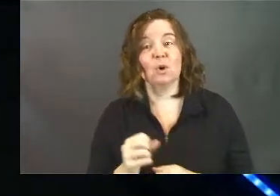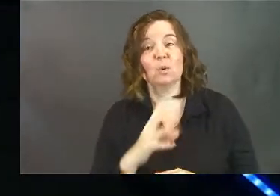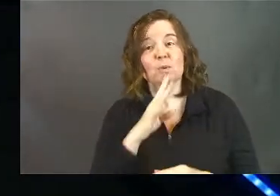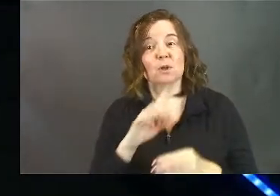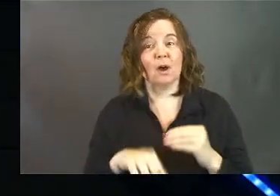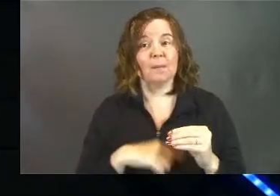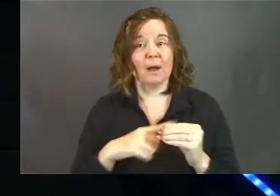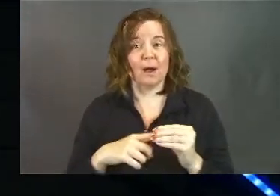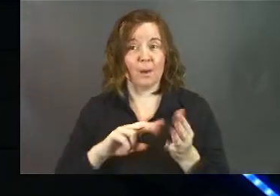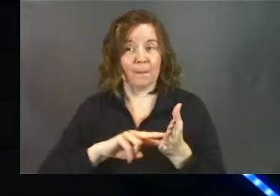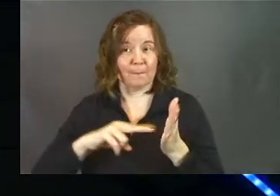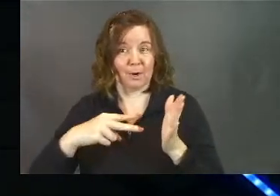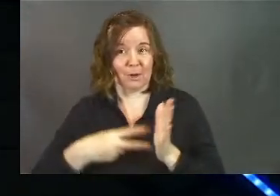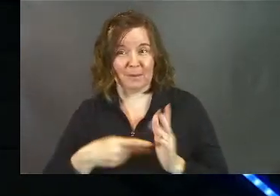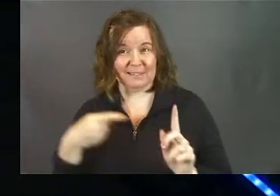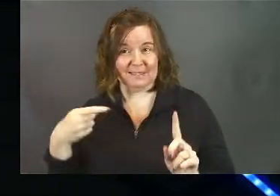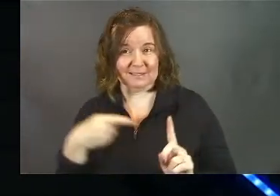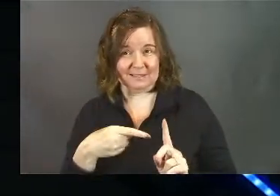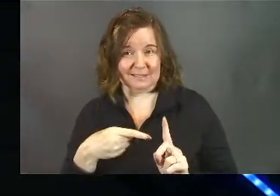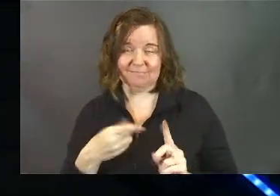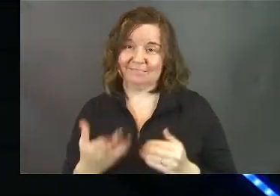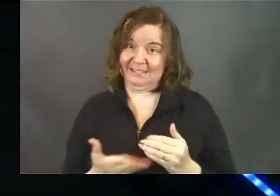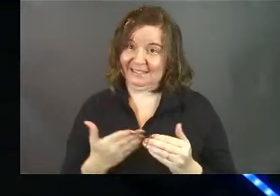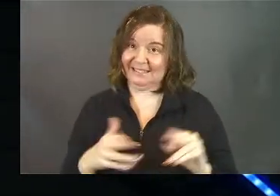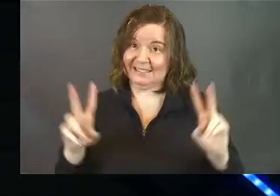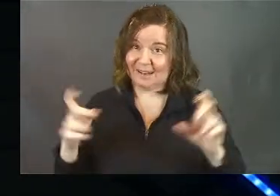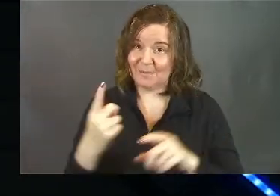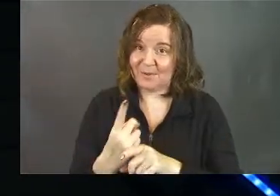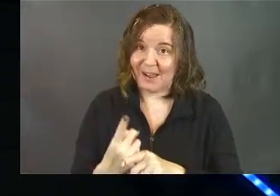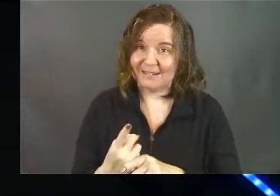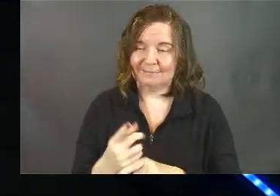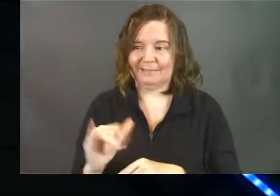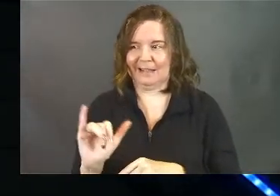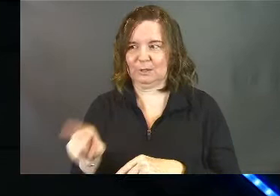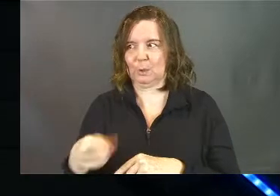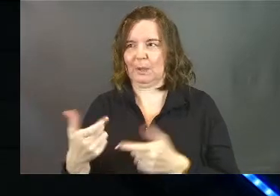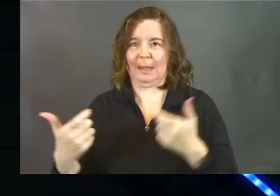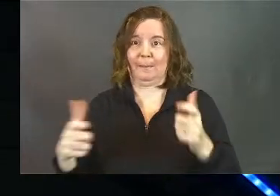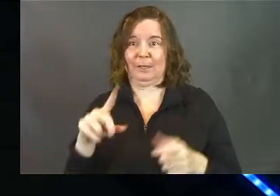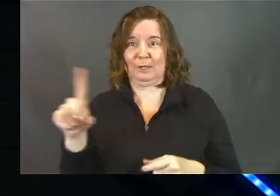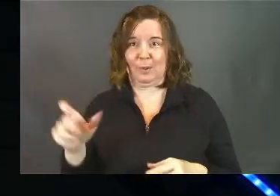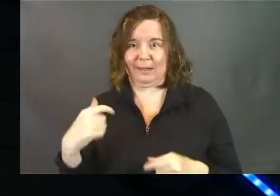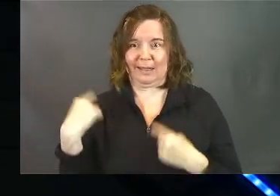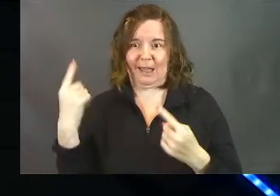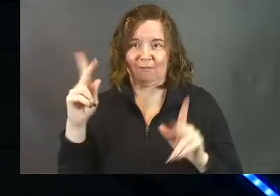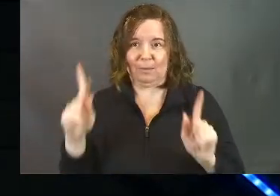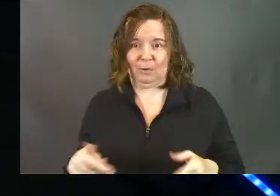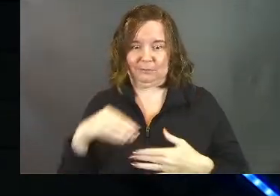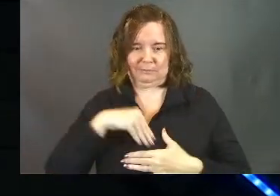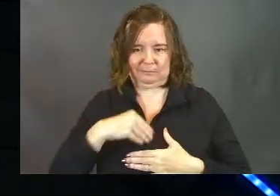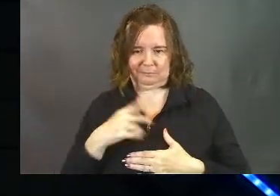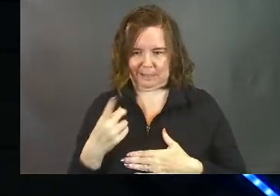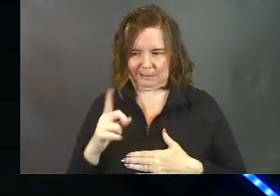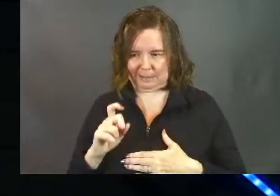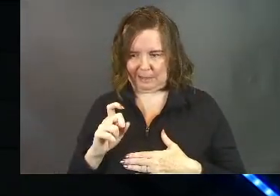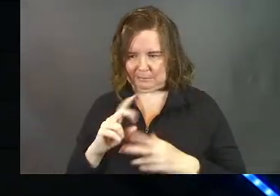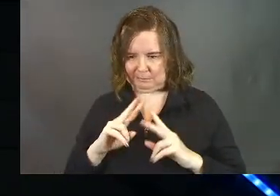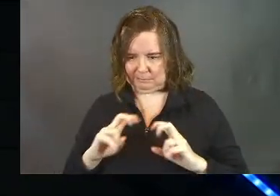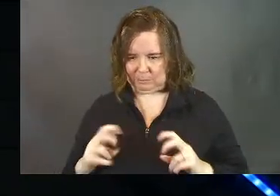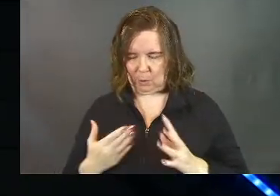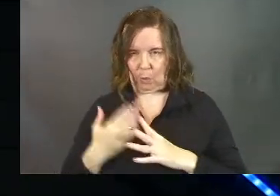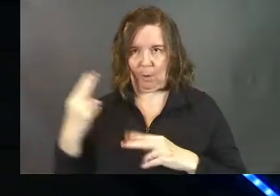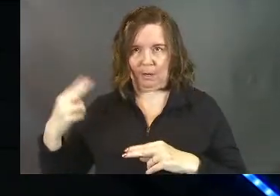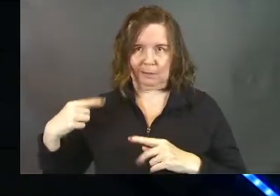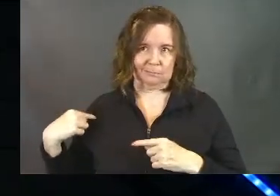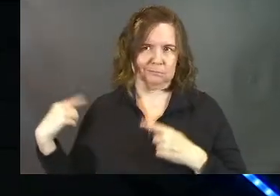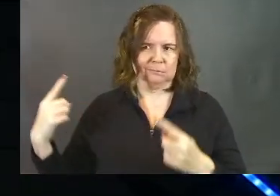talking about purpose, okay? Super easy topic, right? It's like it's only the biggest question that every single human being is asked throughout